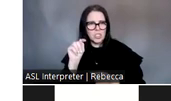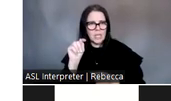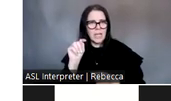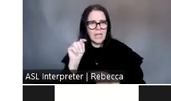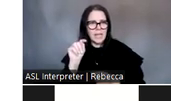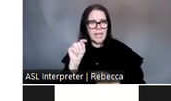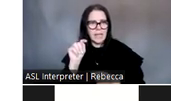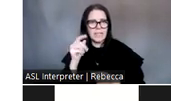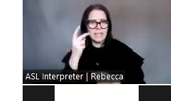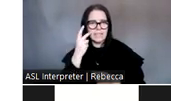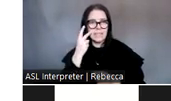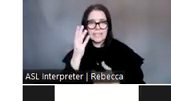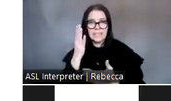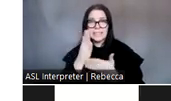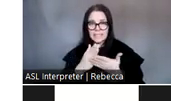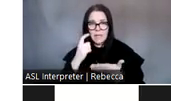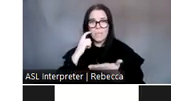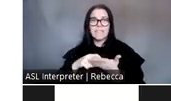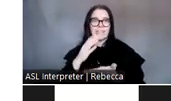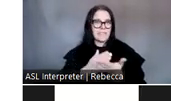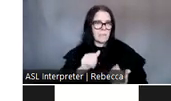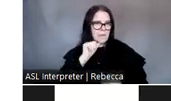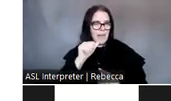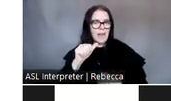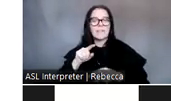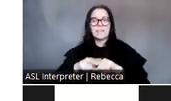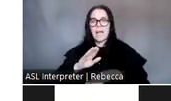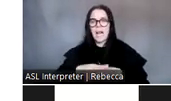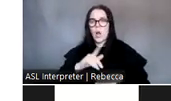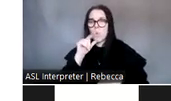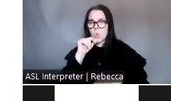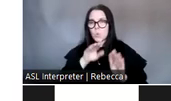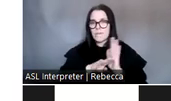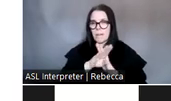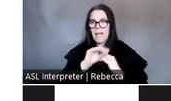aren't. It depends on who's developed and offered the MOOC.